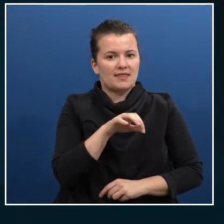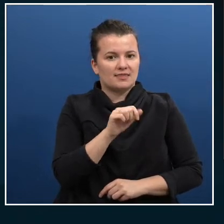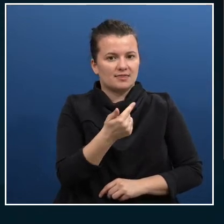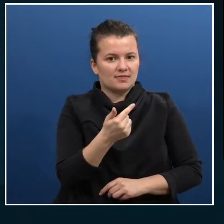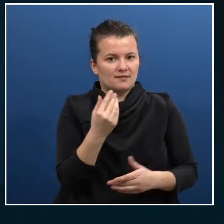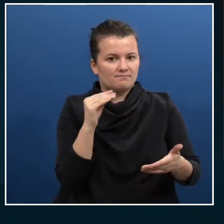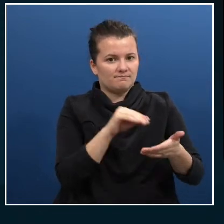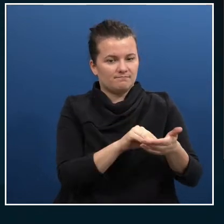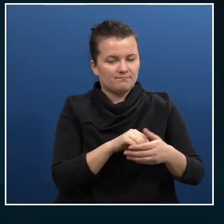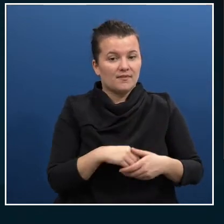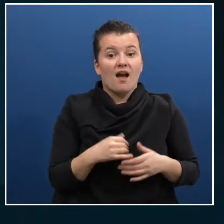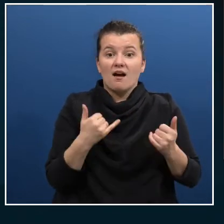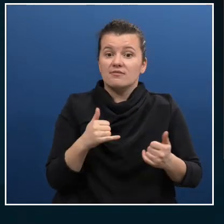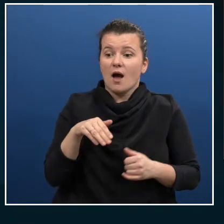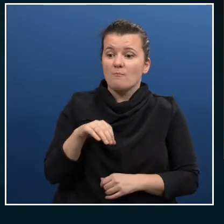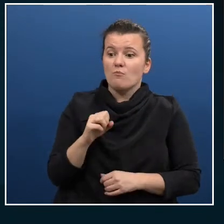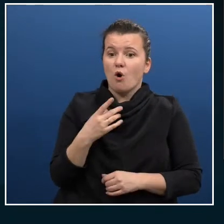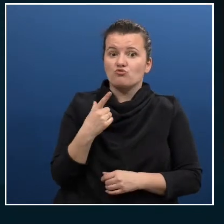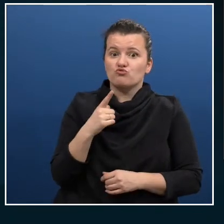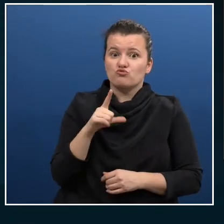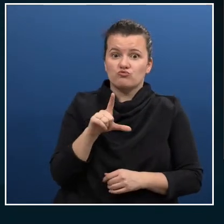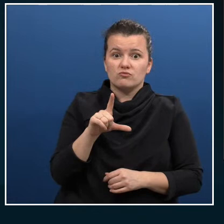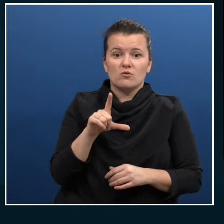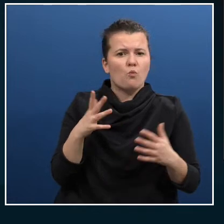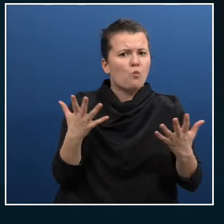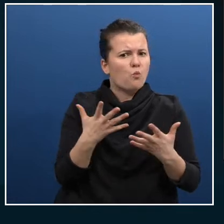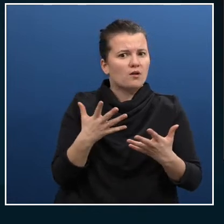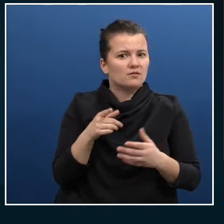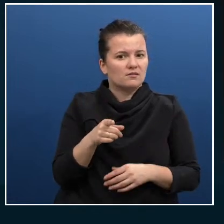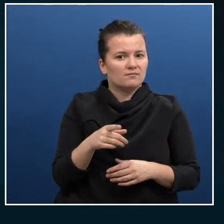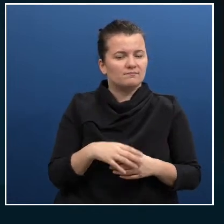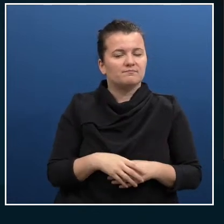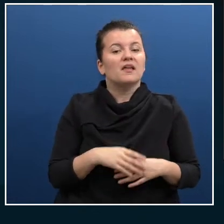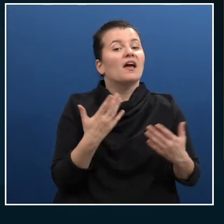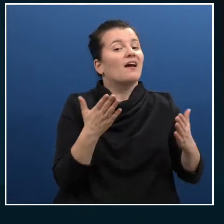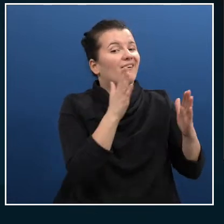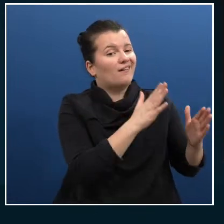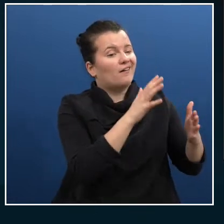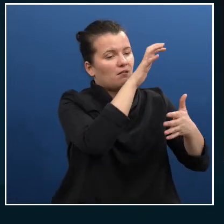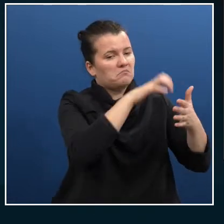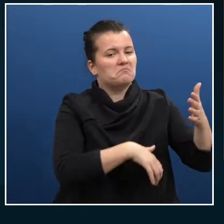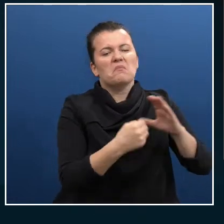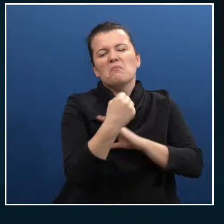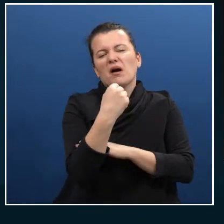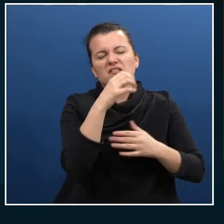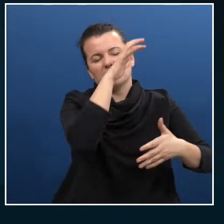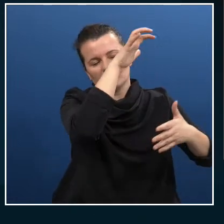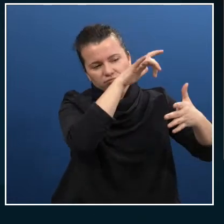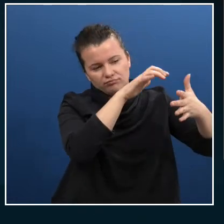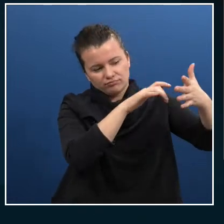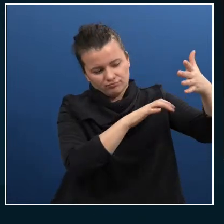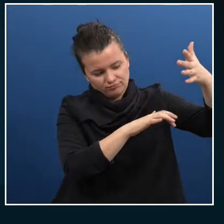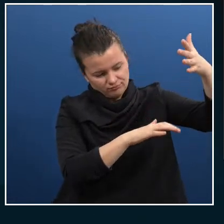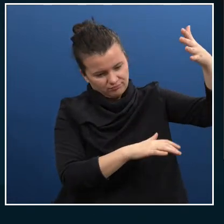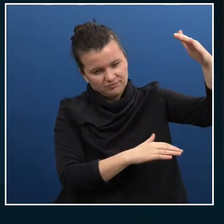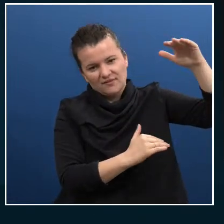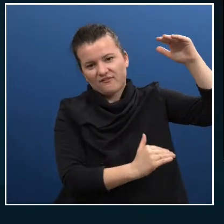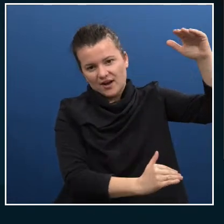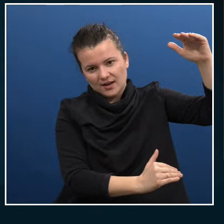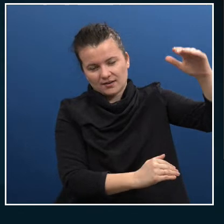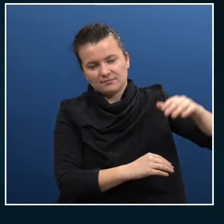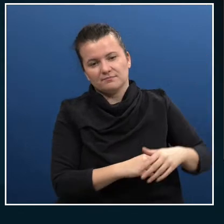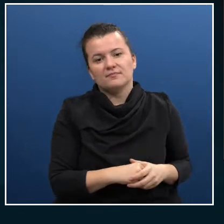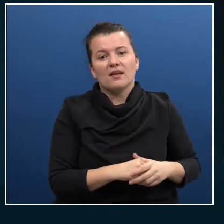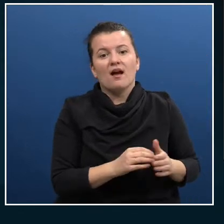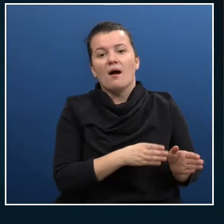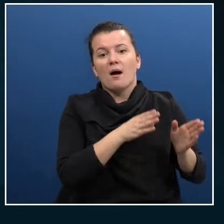So anything above this is just another bicep file with parameters, with variables and resources. But we now have our first